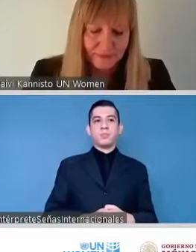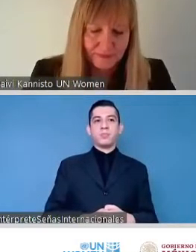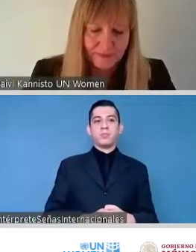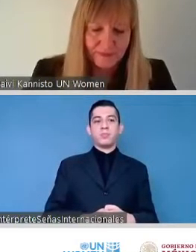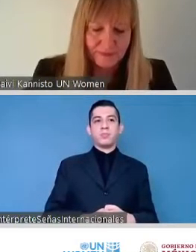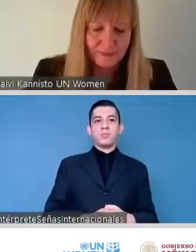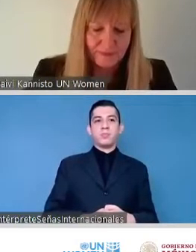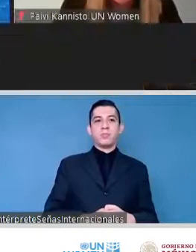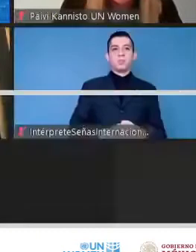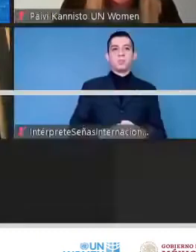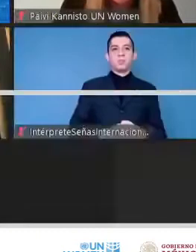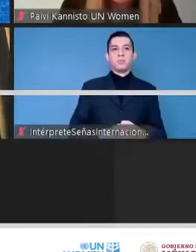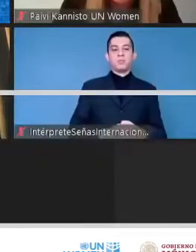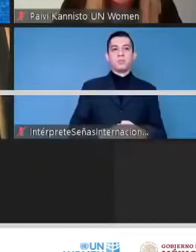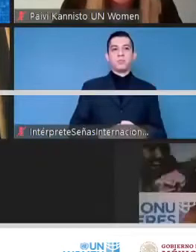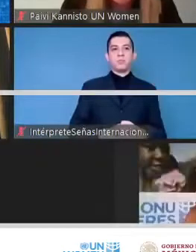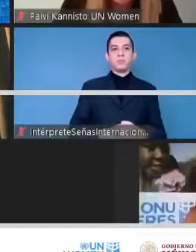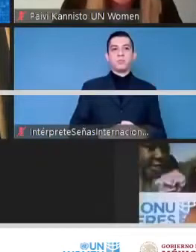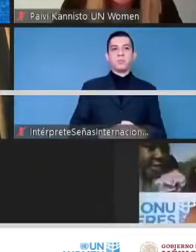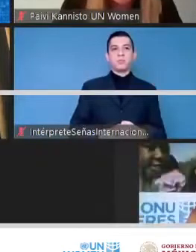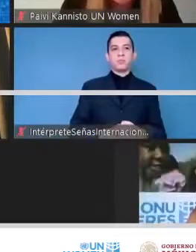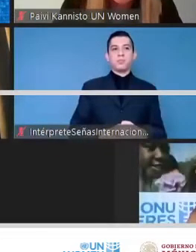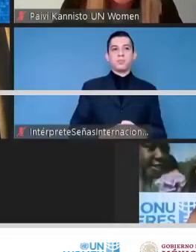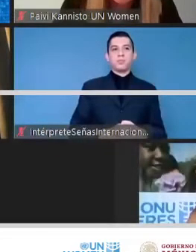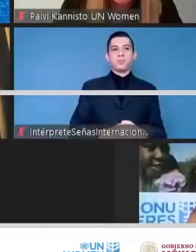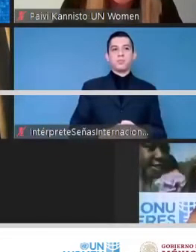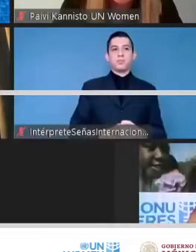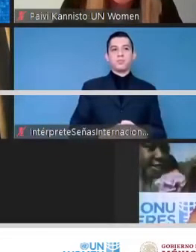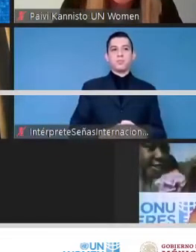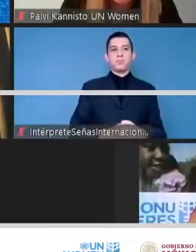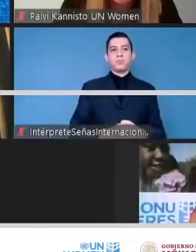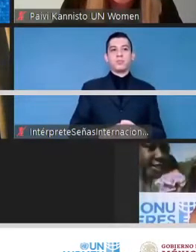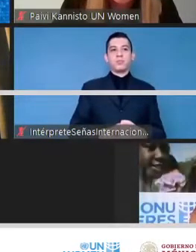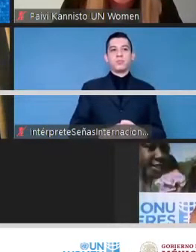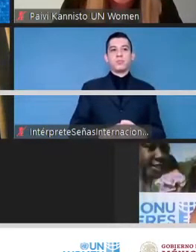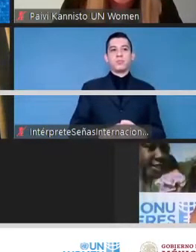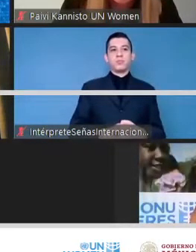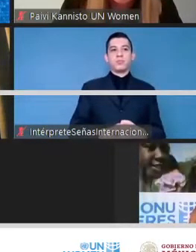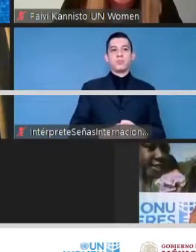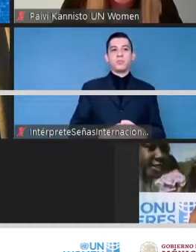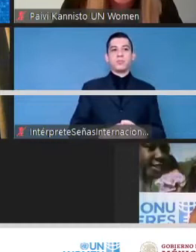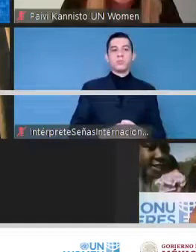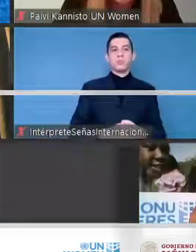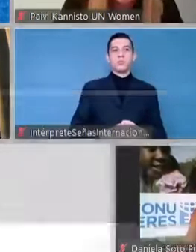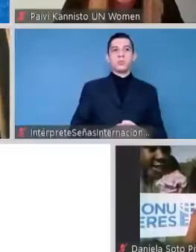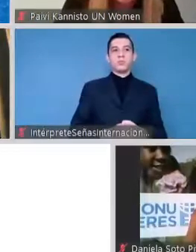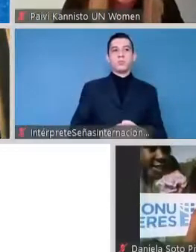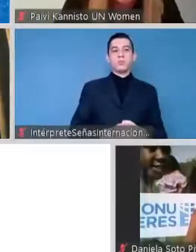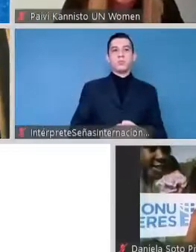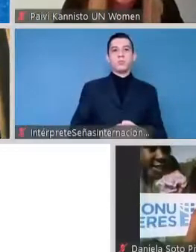in peace process, security and defense sector, and protecting women's rights related to conflict